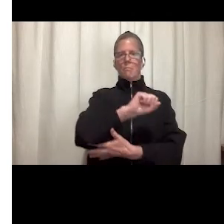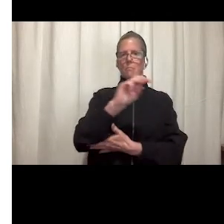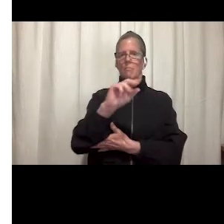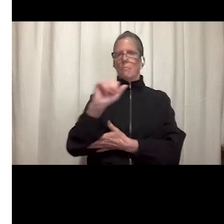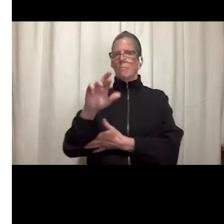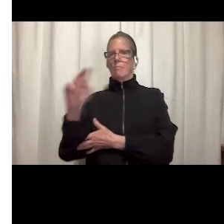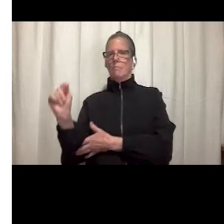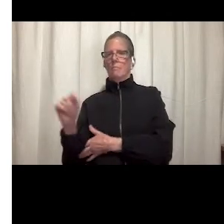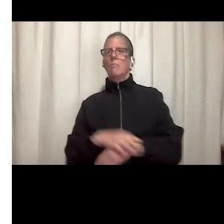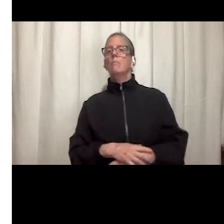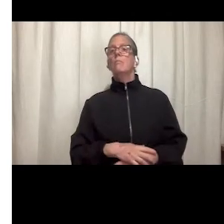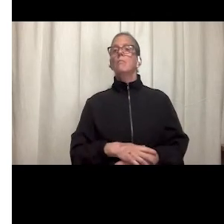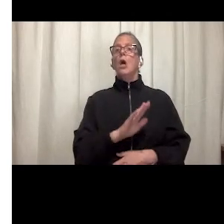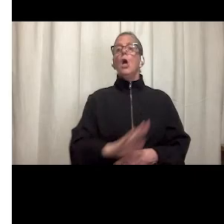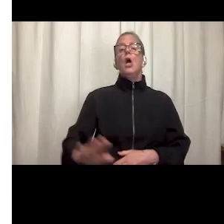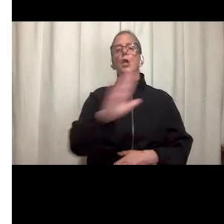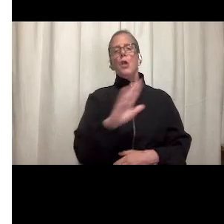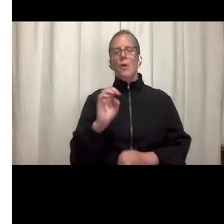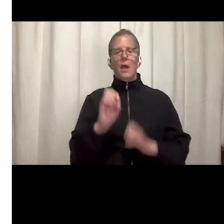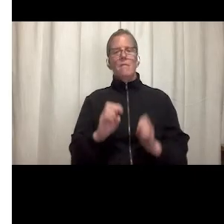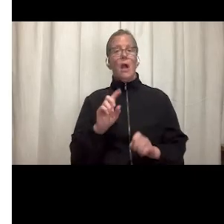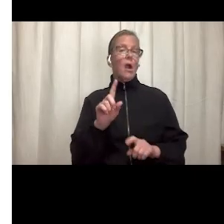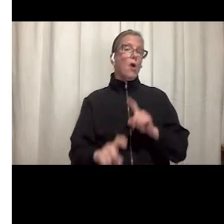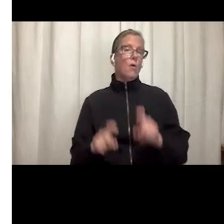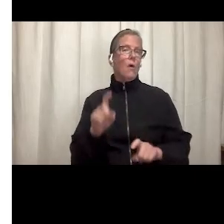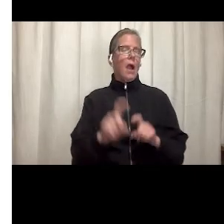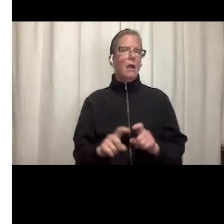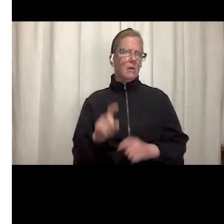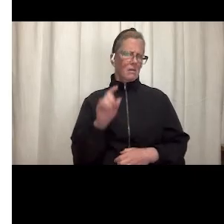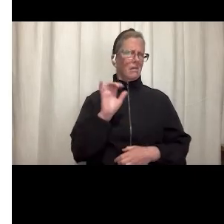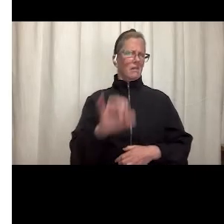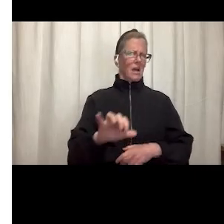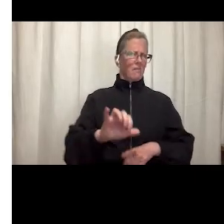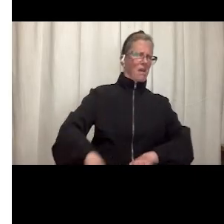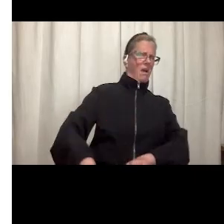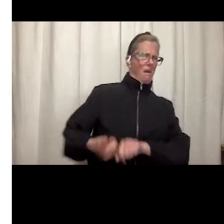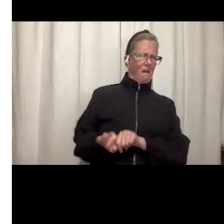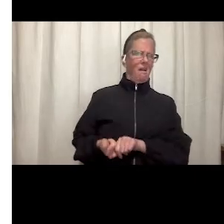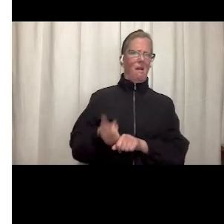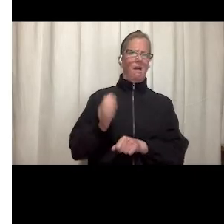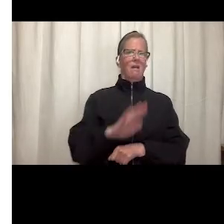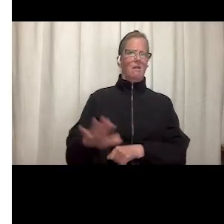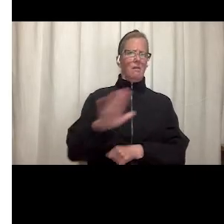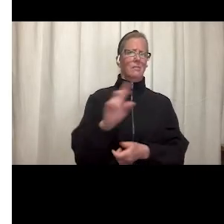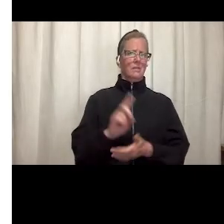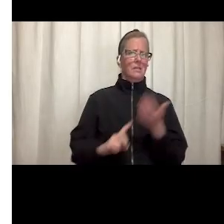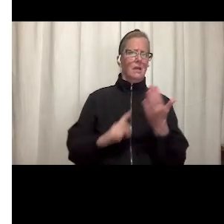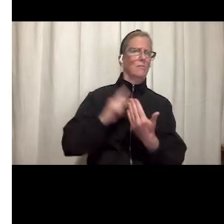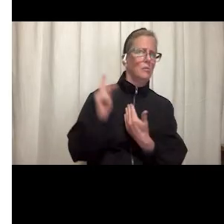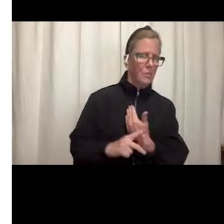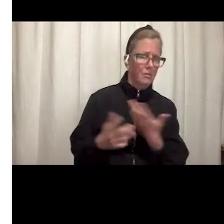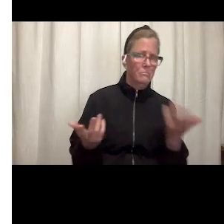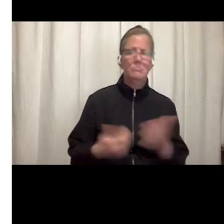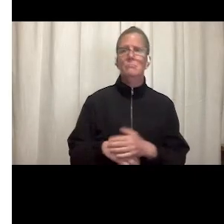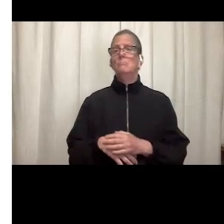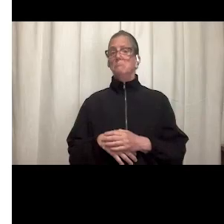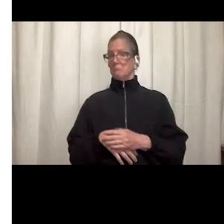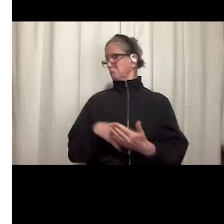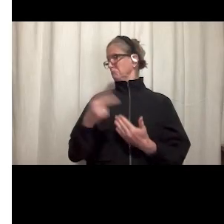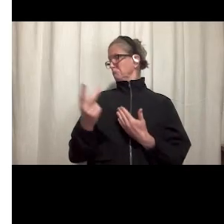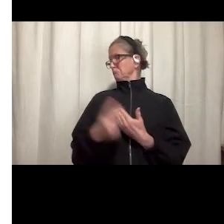Your evaluation questions serve as the backbone of your design. Ask things like, how well did this program